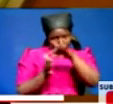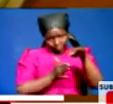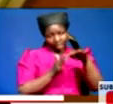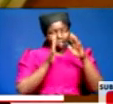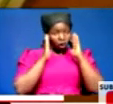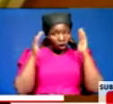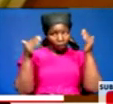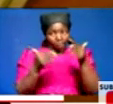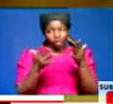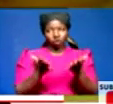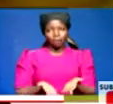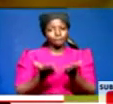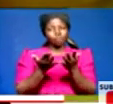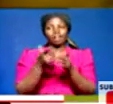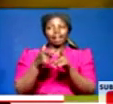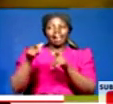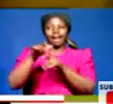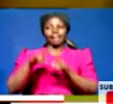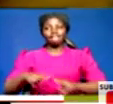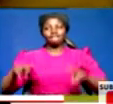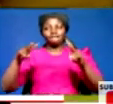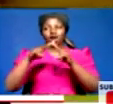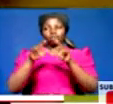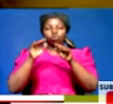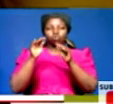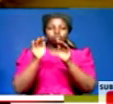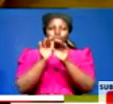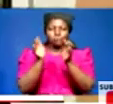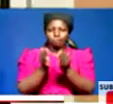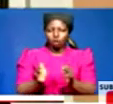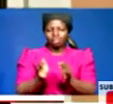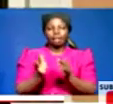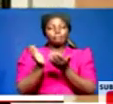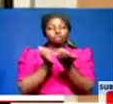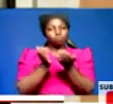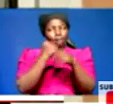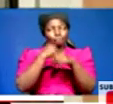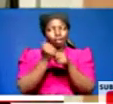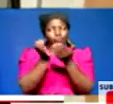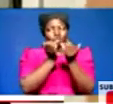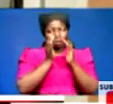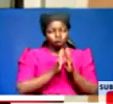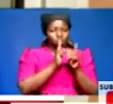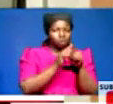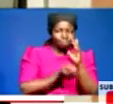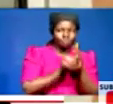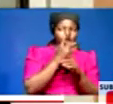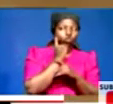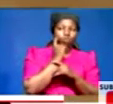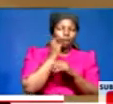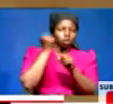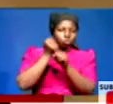to revive and add value to the pottery industry pushed an entrepreneur to set up shop and pursue a ceramics